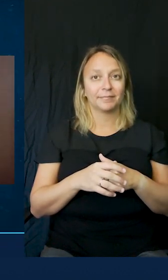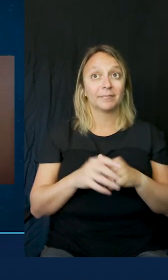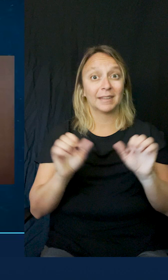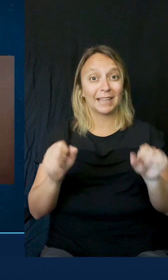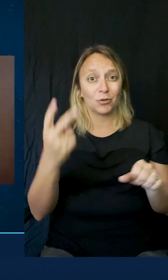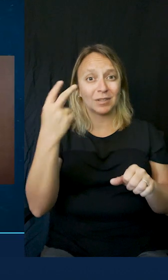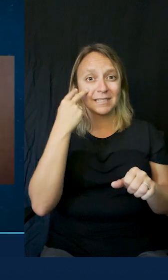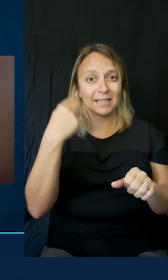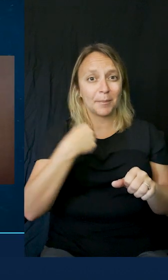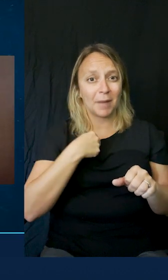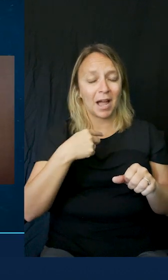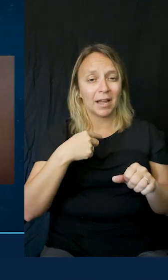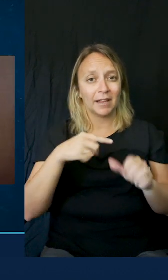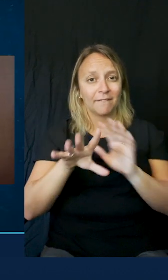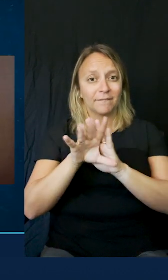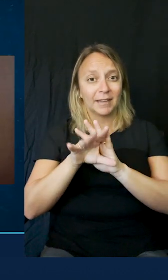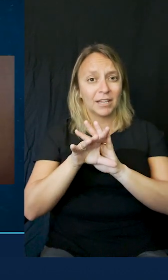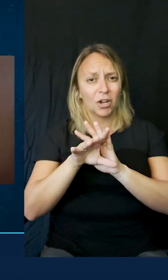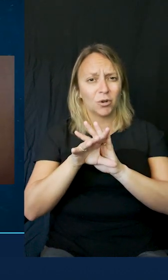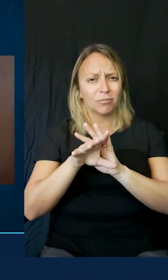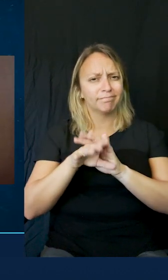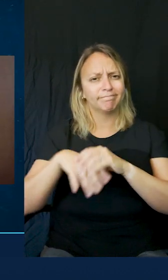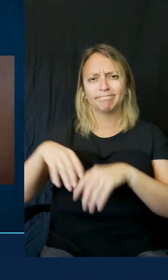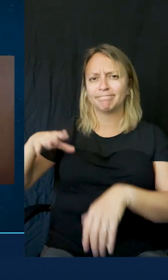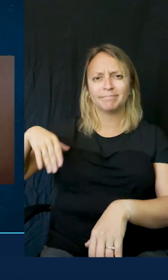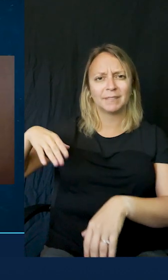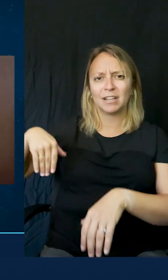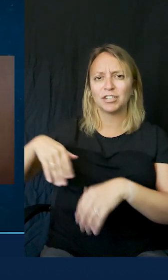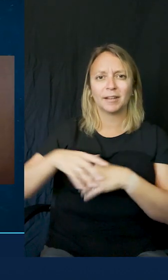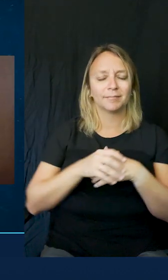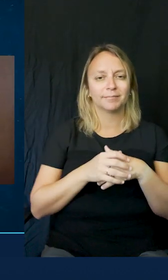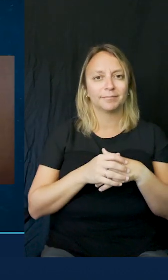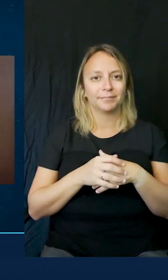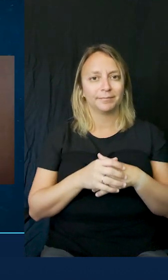Can you see my video going? Not yet.